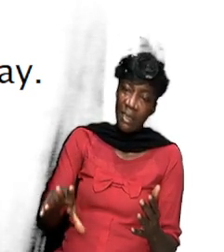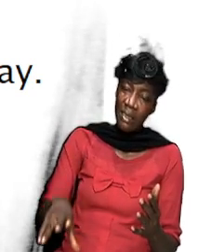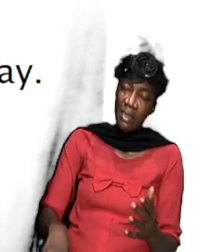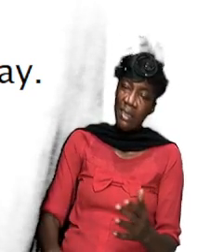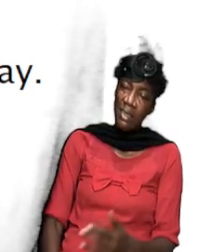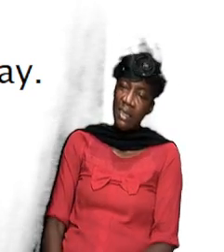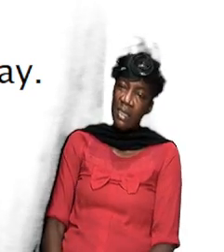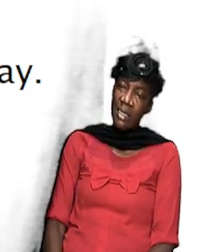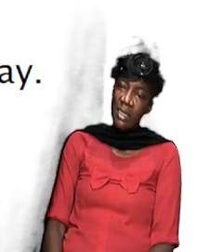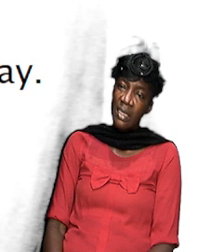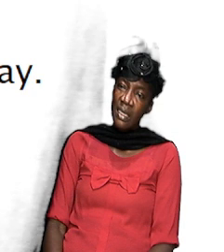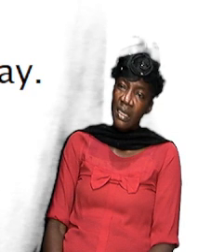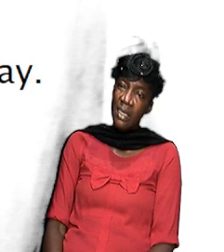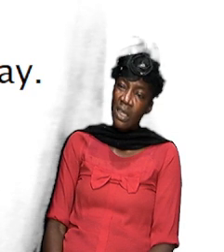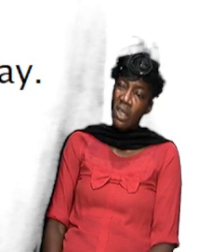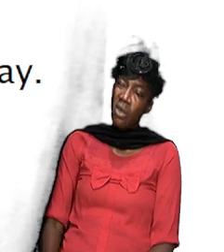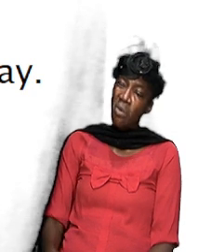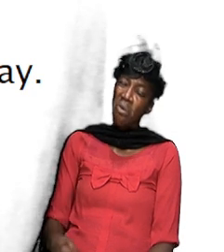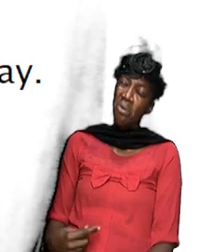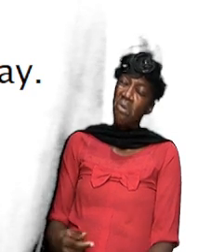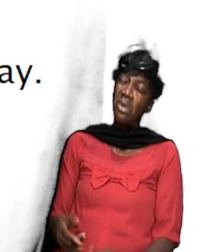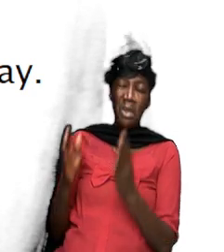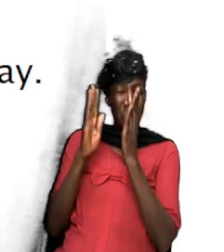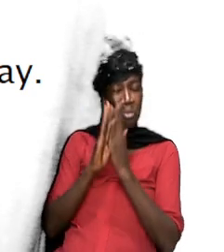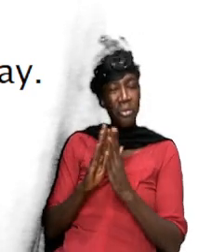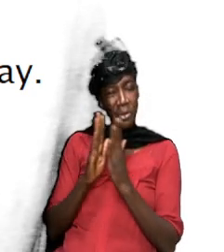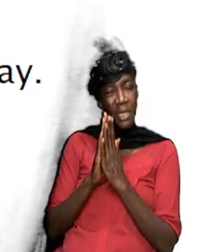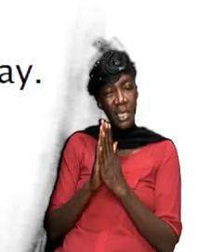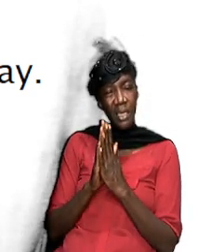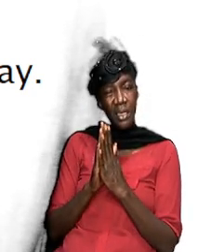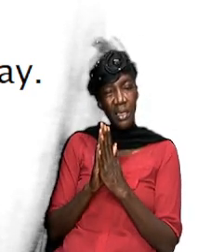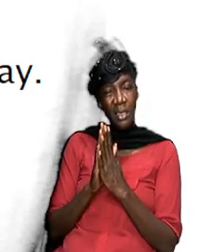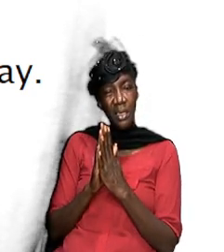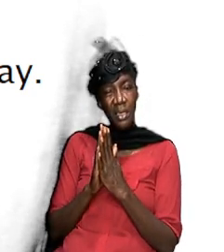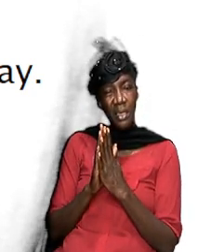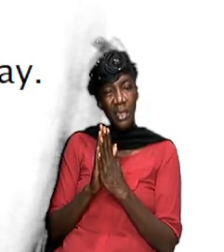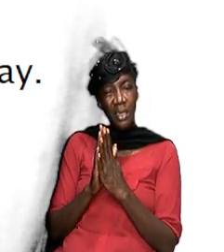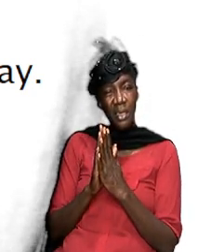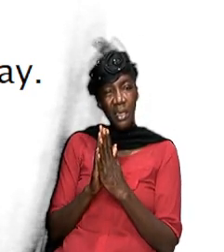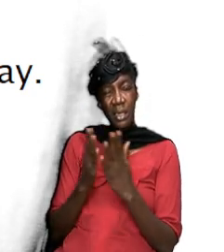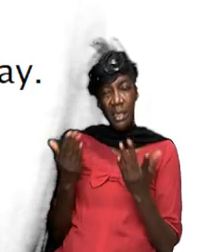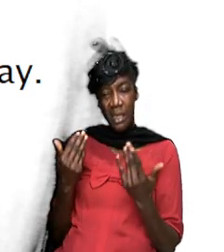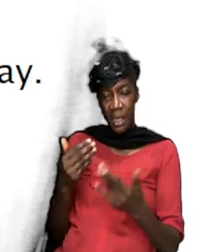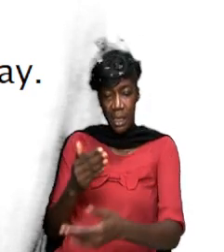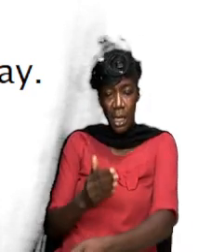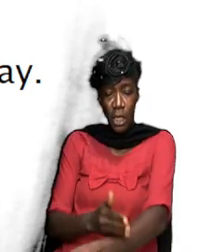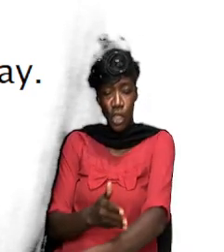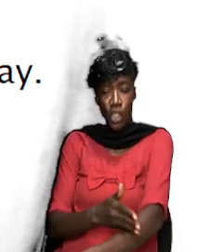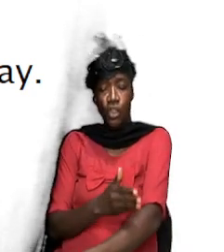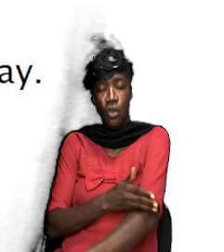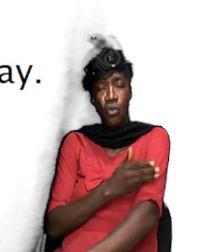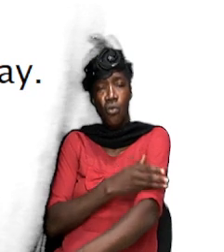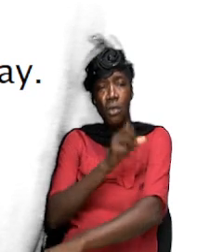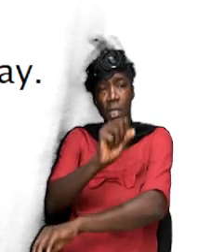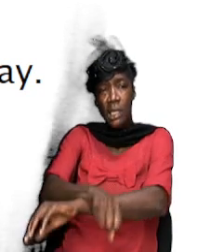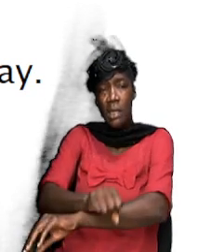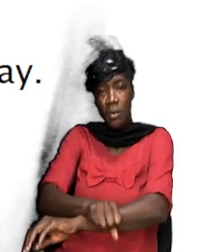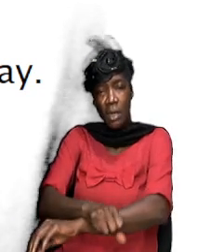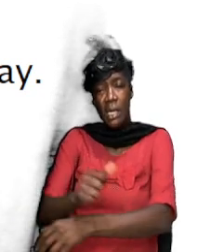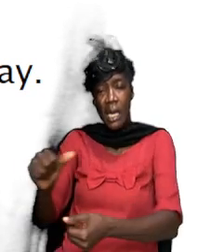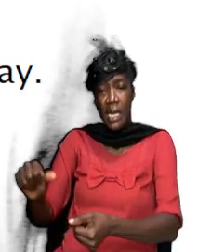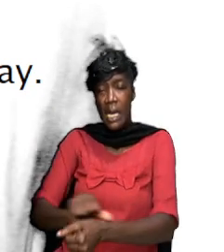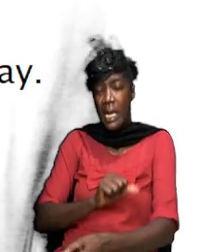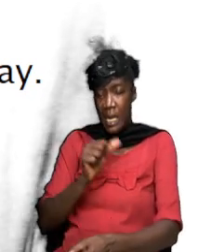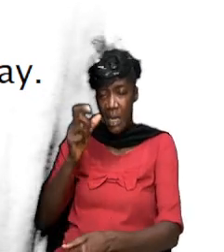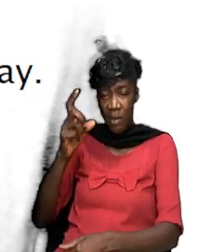ourselves, when we go before God, the only things that we ask for is to get an increase at work. And every day